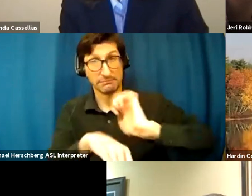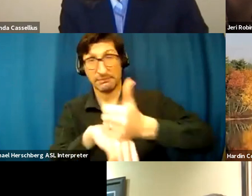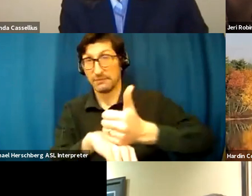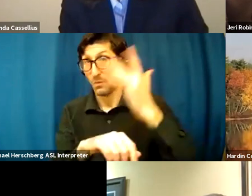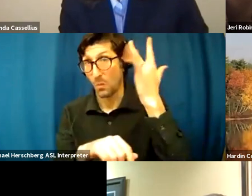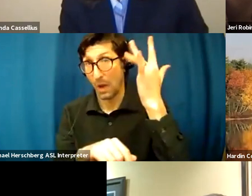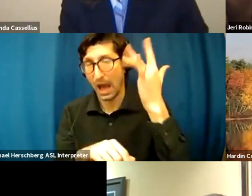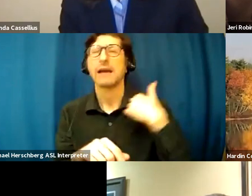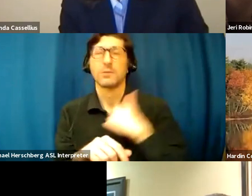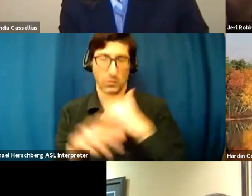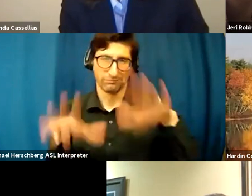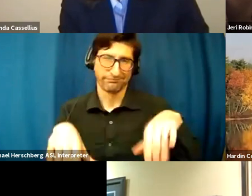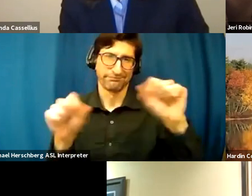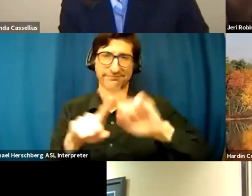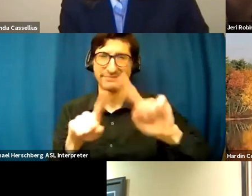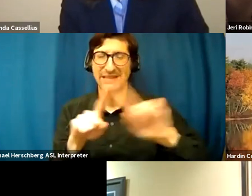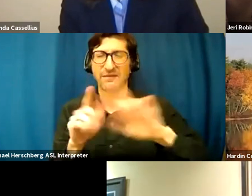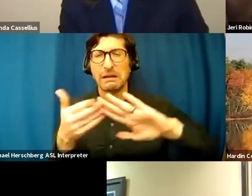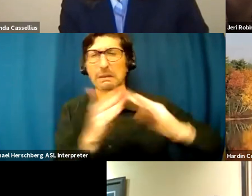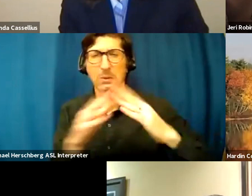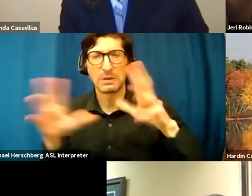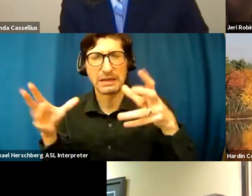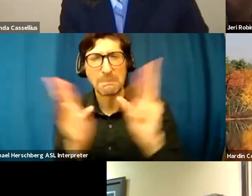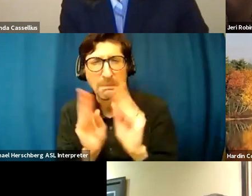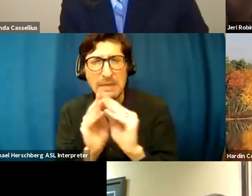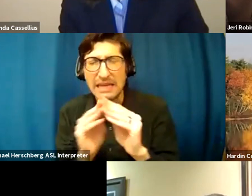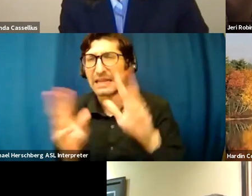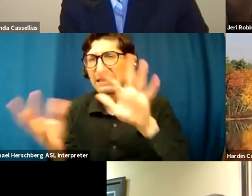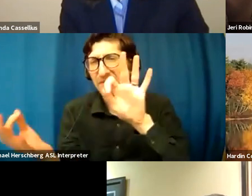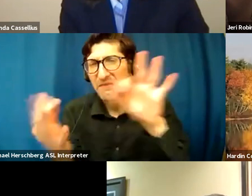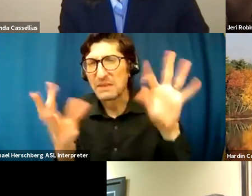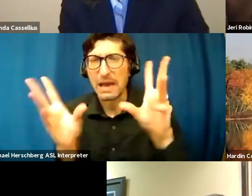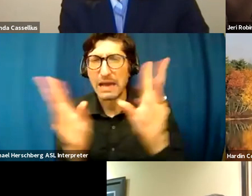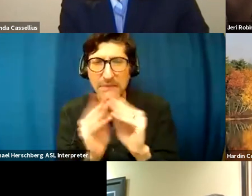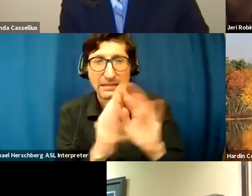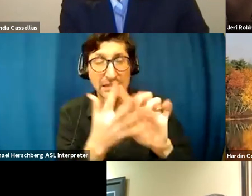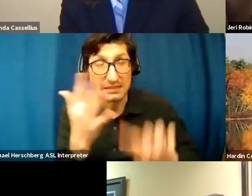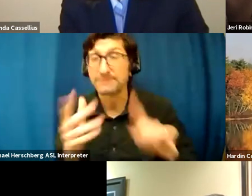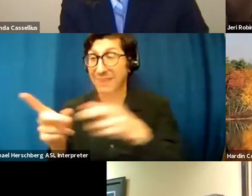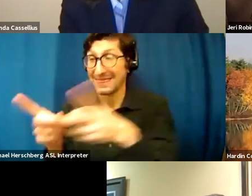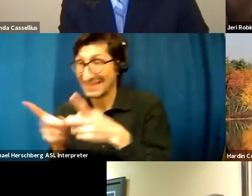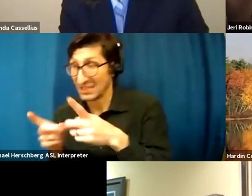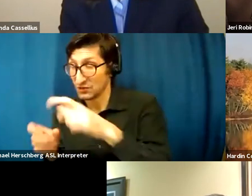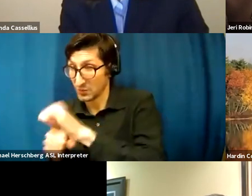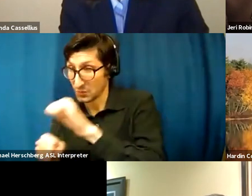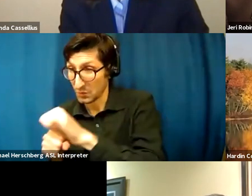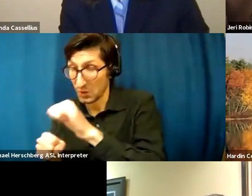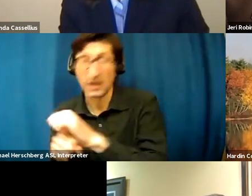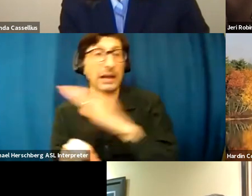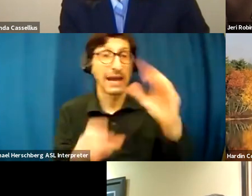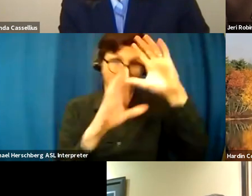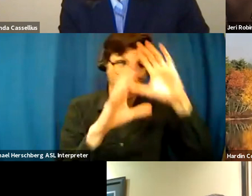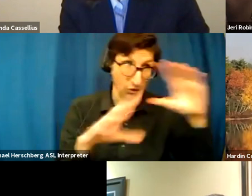community engagement meetings and feedback sessions, and that the district's work and the superintendent's planning are both guided by